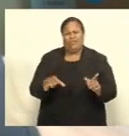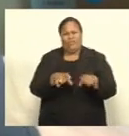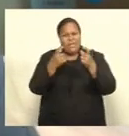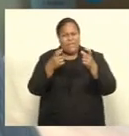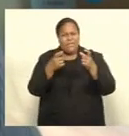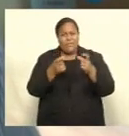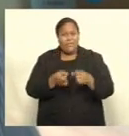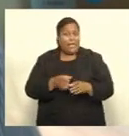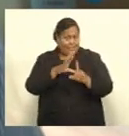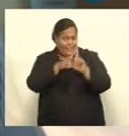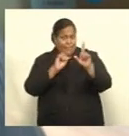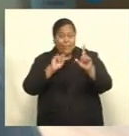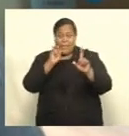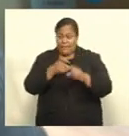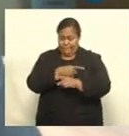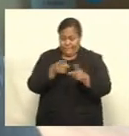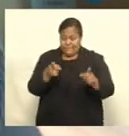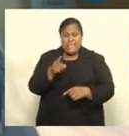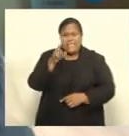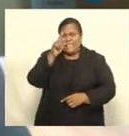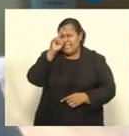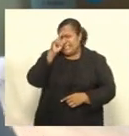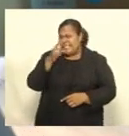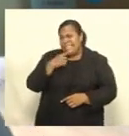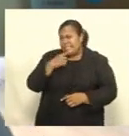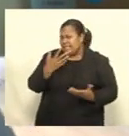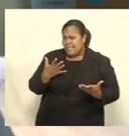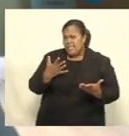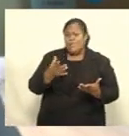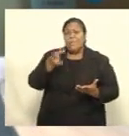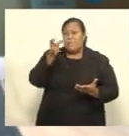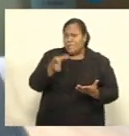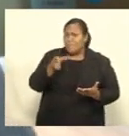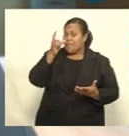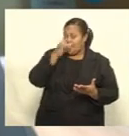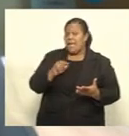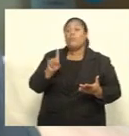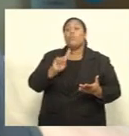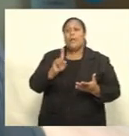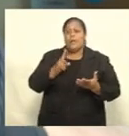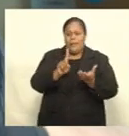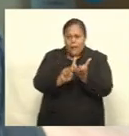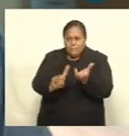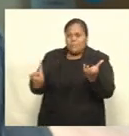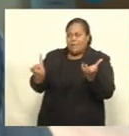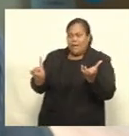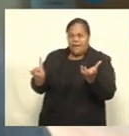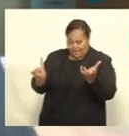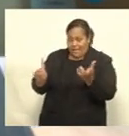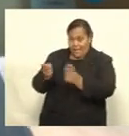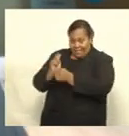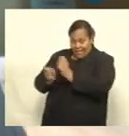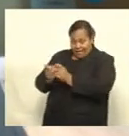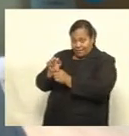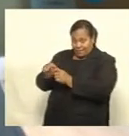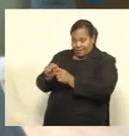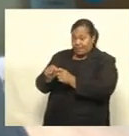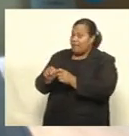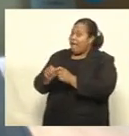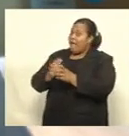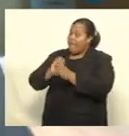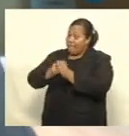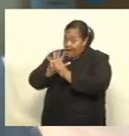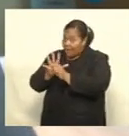if anyone is sick, that person can be isolated, can be tested, and then the virus doesn't spread. So it's